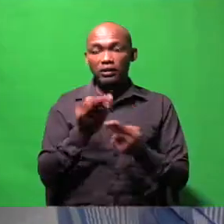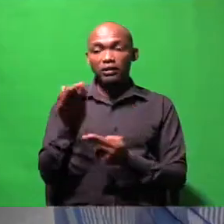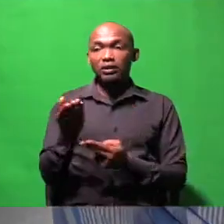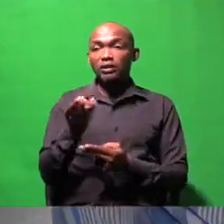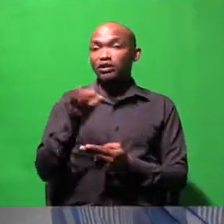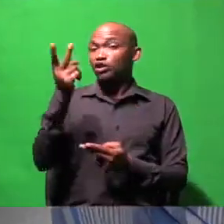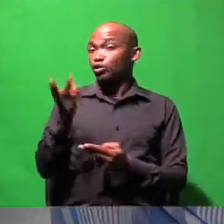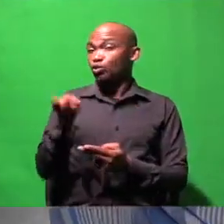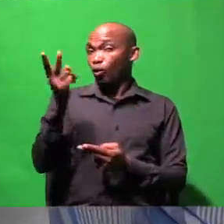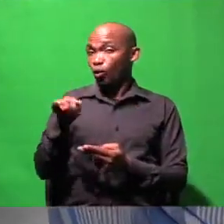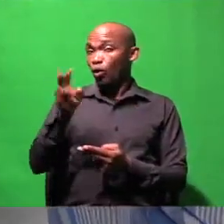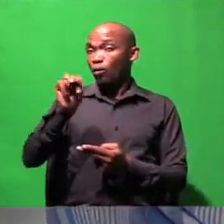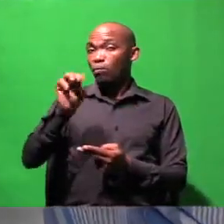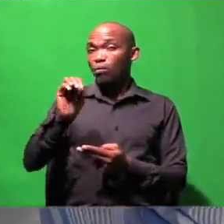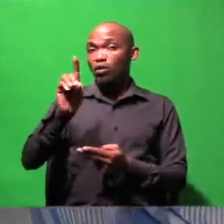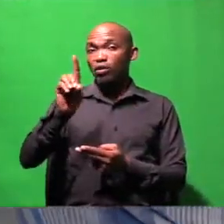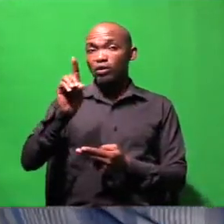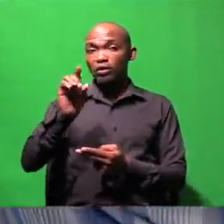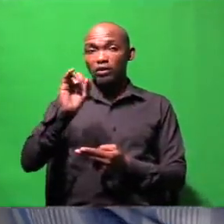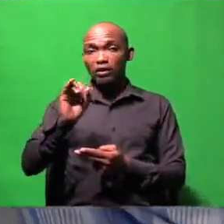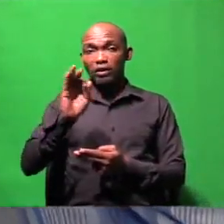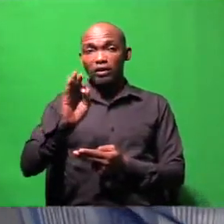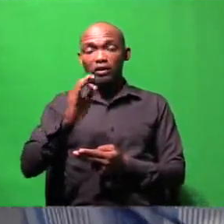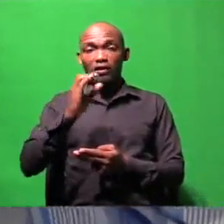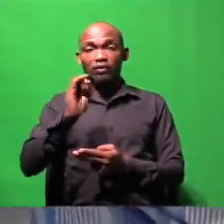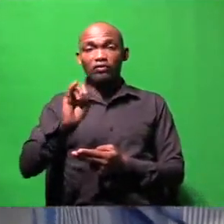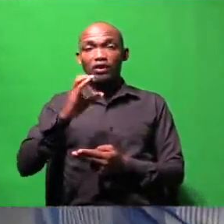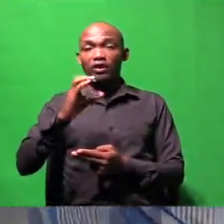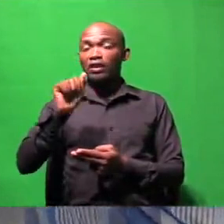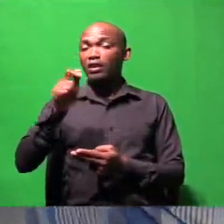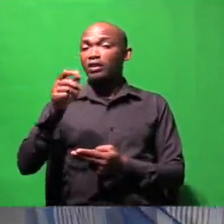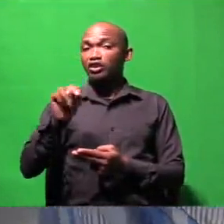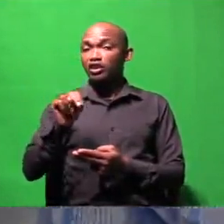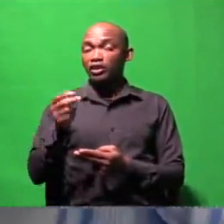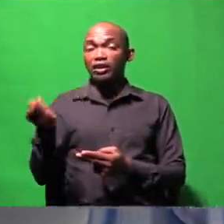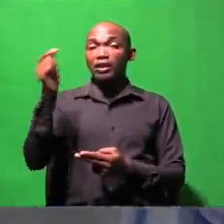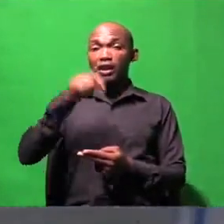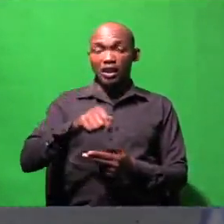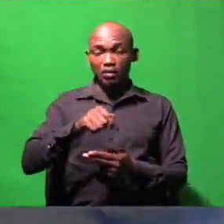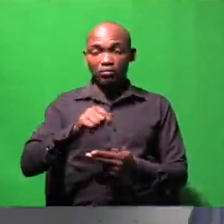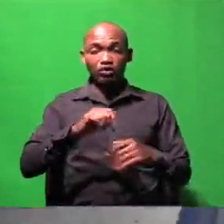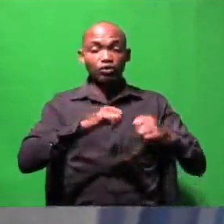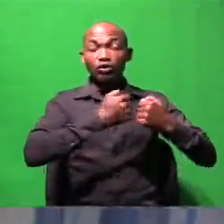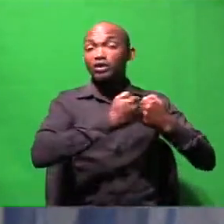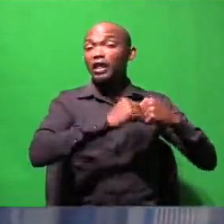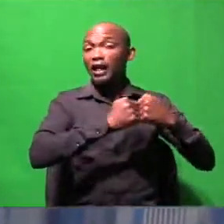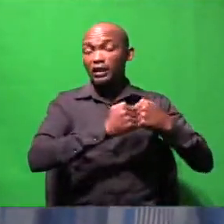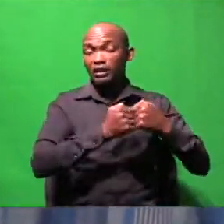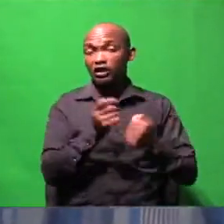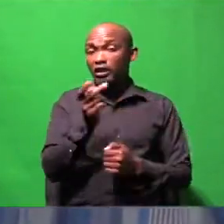postulates or two modifications come to challenge